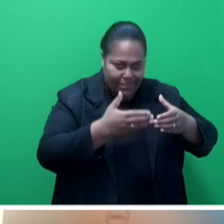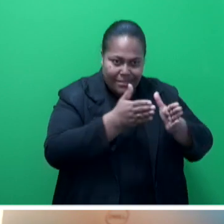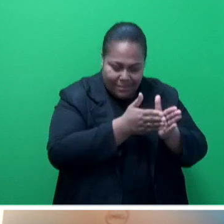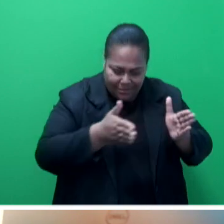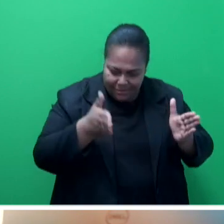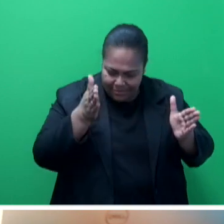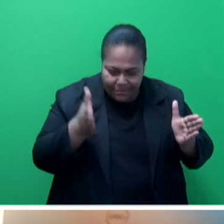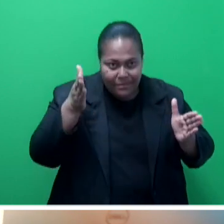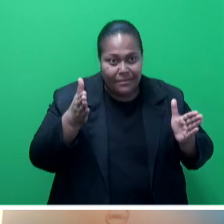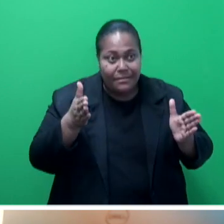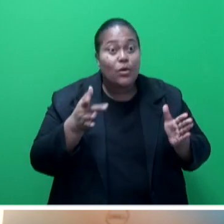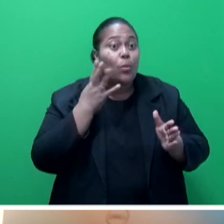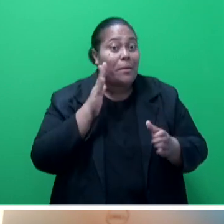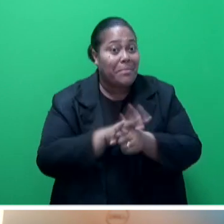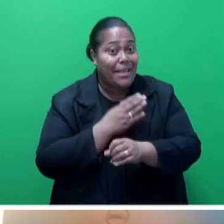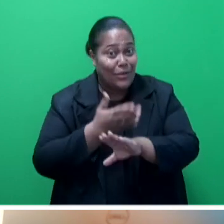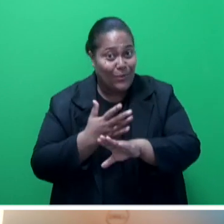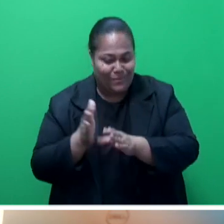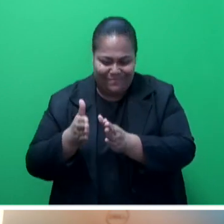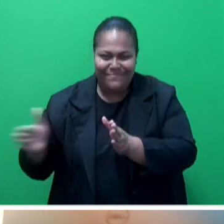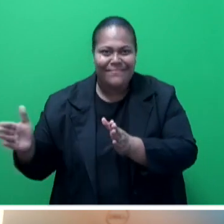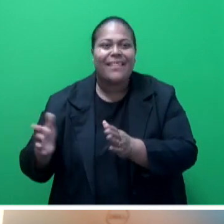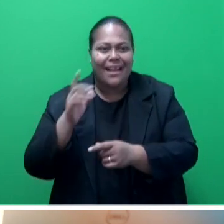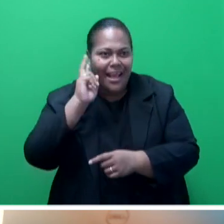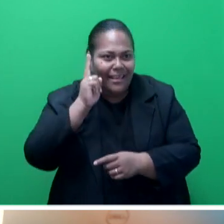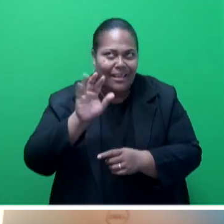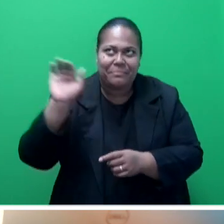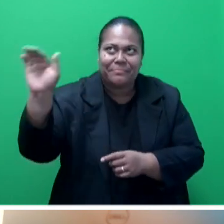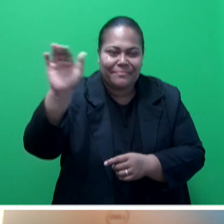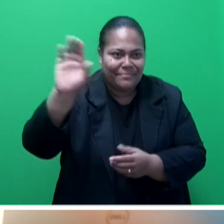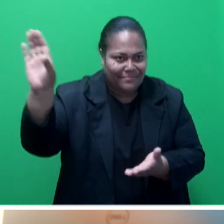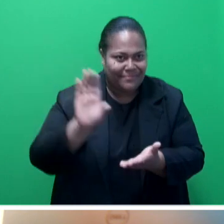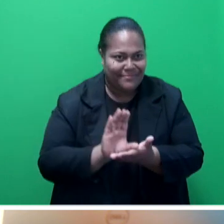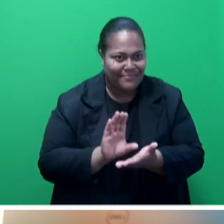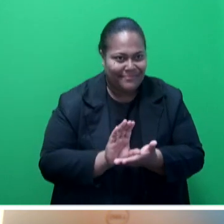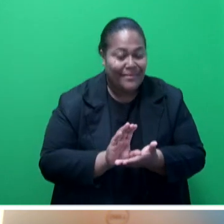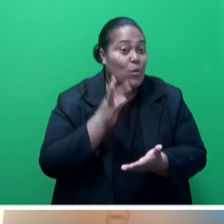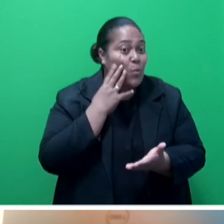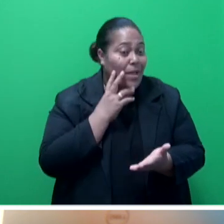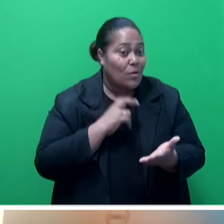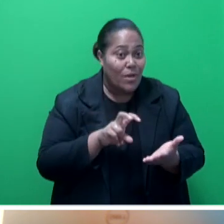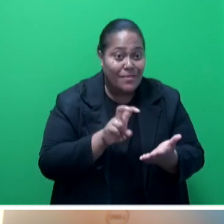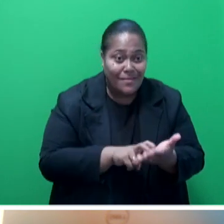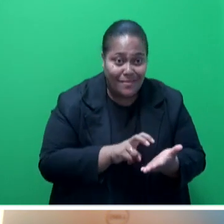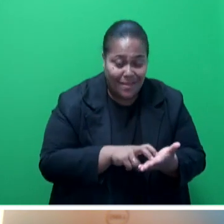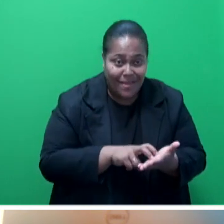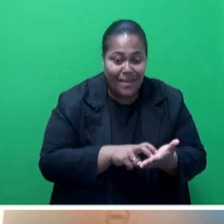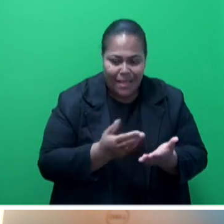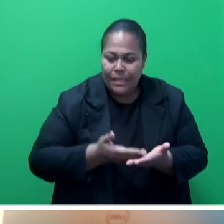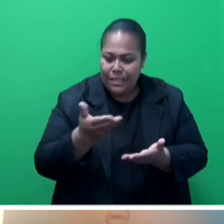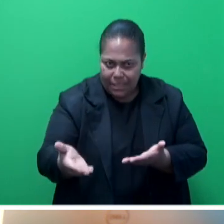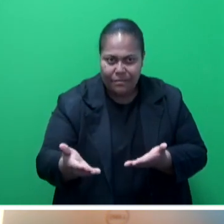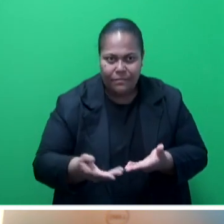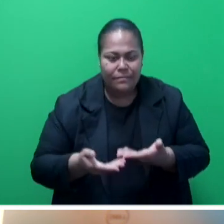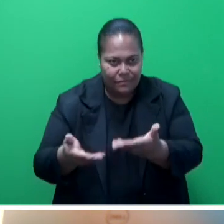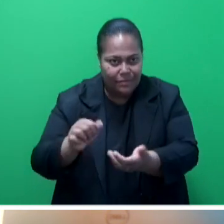sir, we are pleased to highlight that once a resource owner registers and is assigned carbon sequestration property right by the Registrar